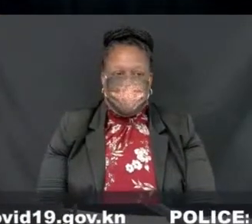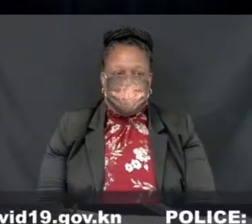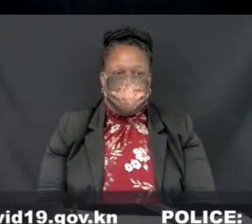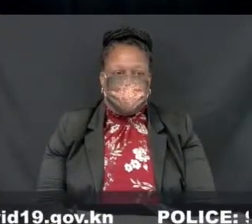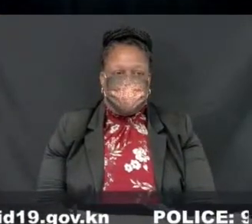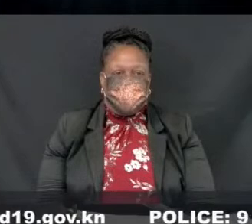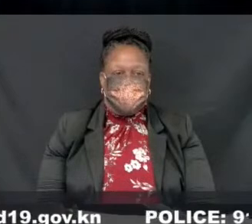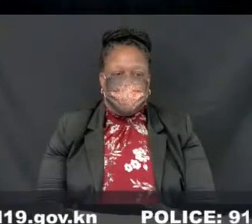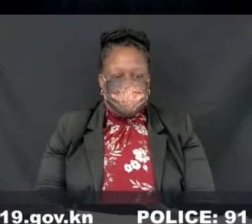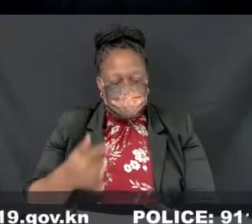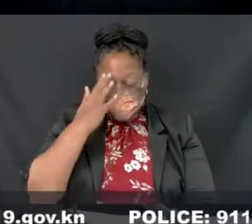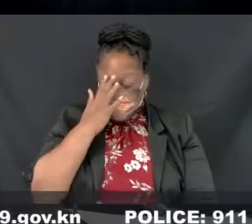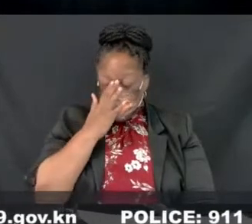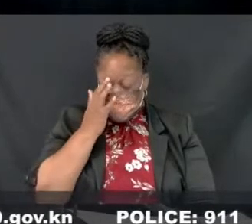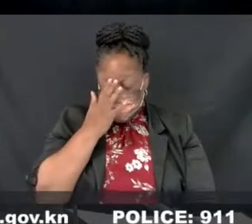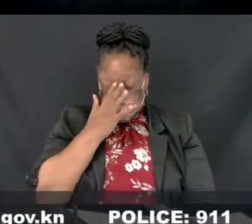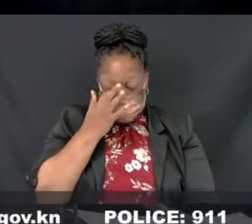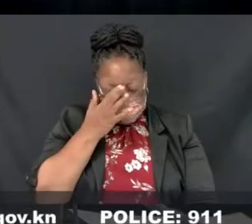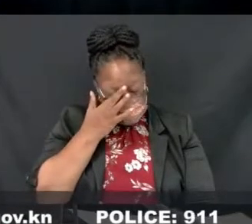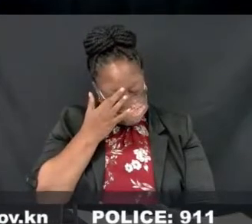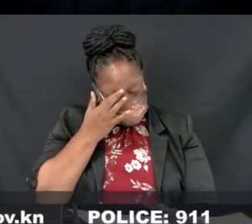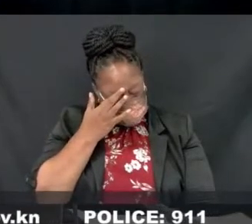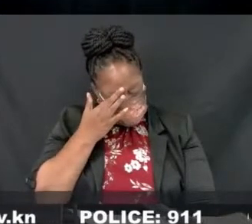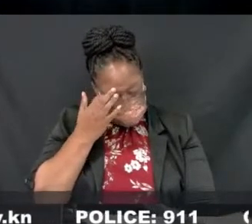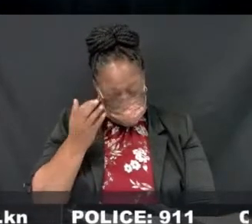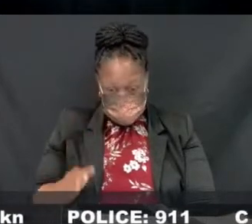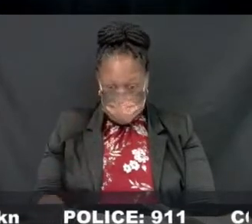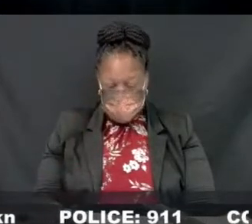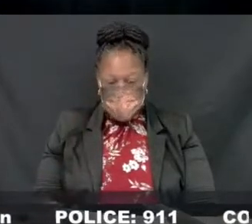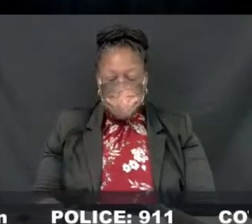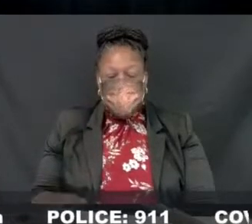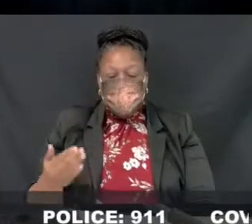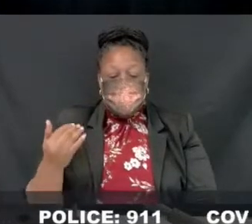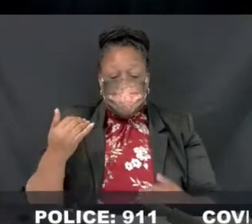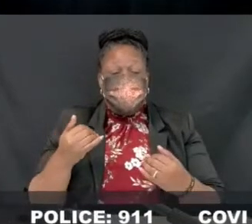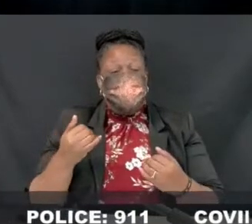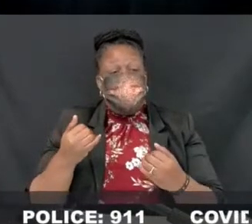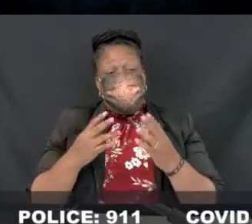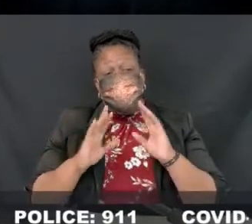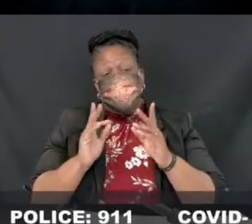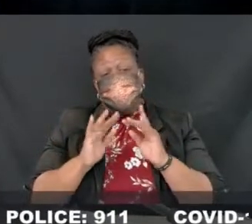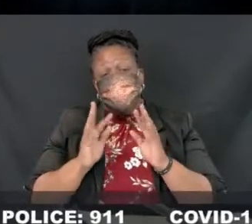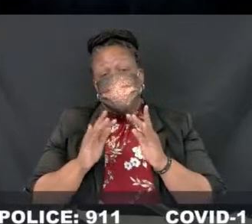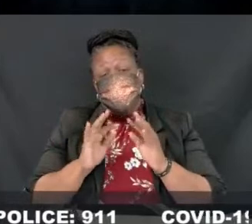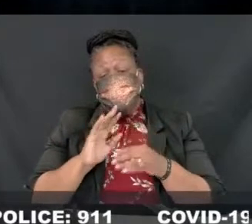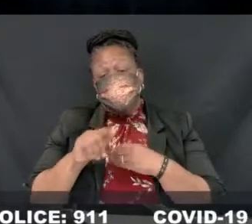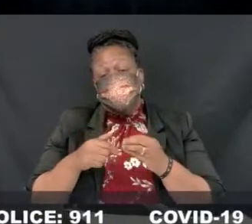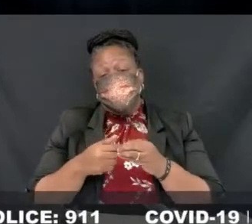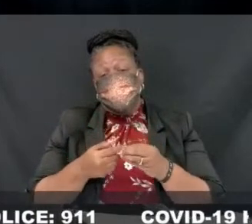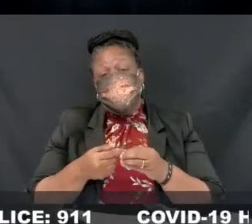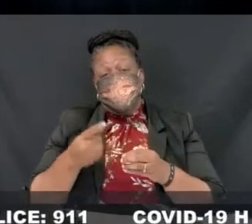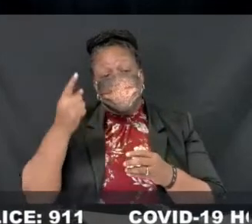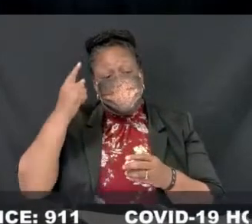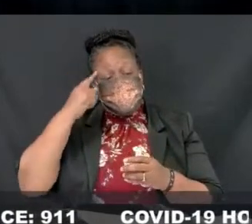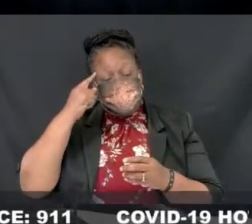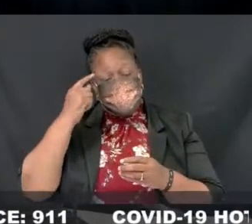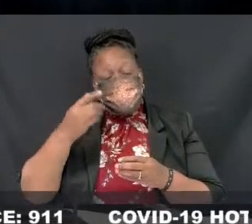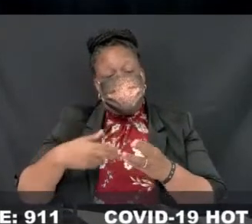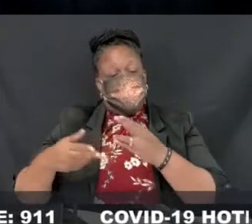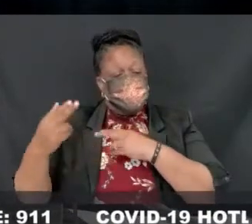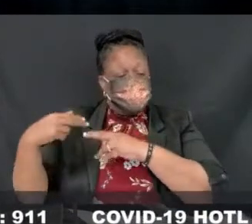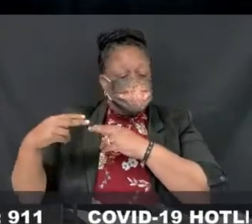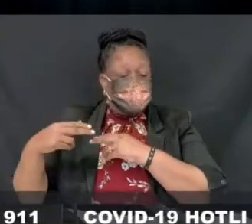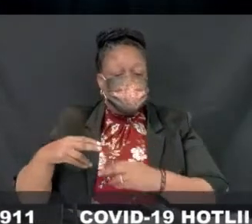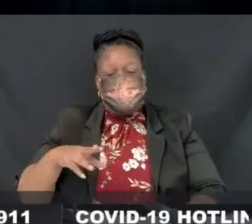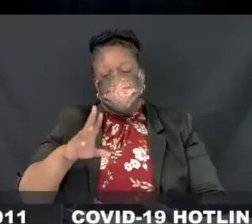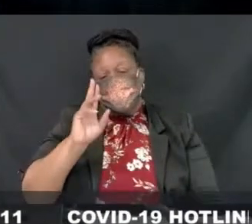before COVID. I heard about you, but I never knew you. And, you know, you taught me a lot within these past 2